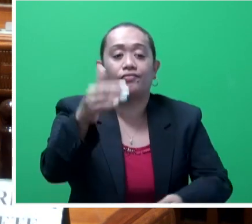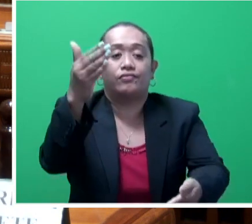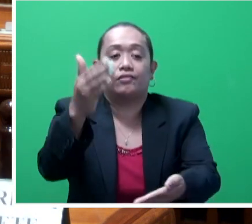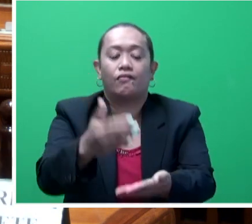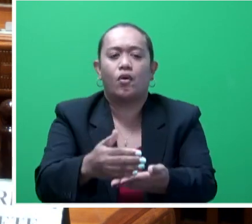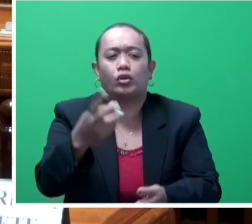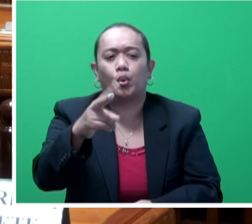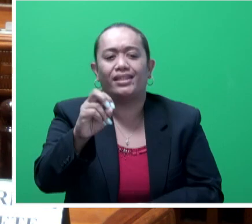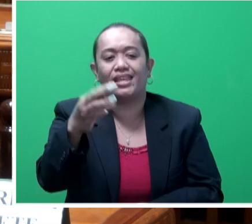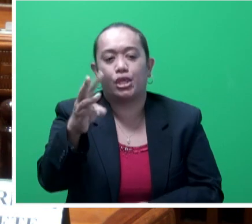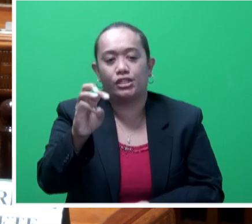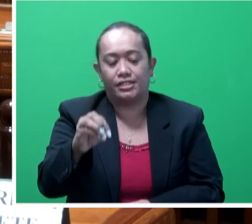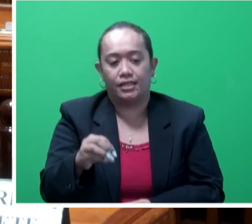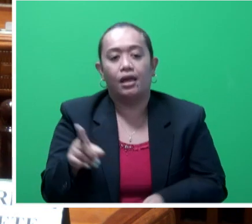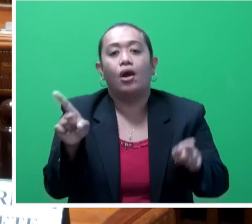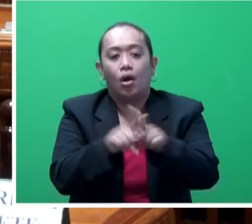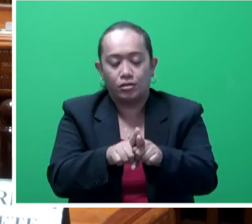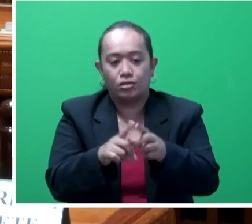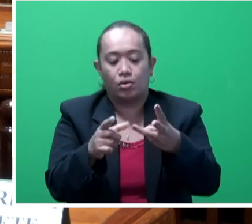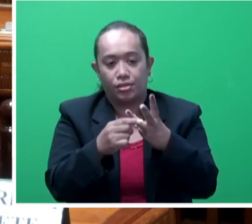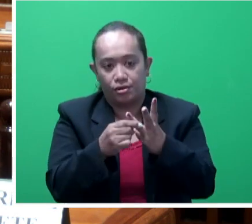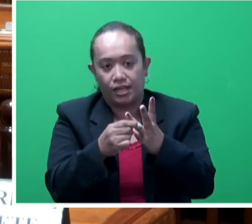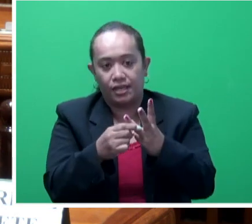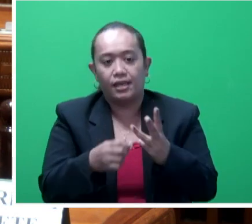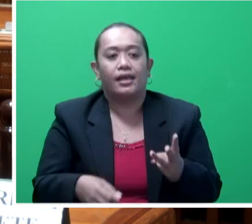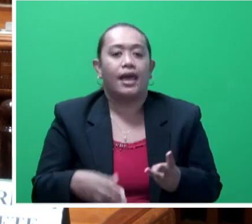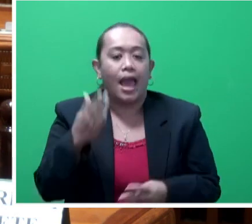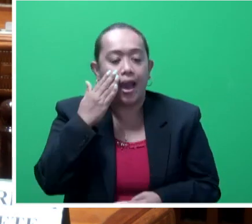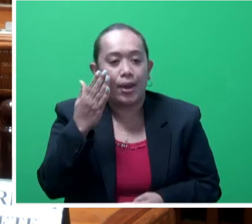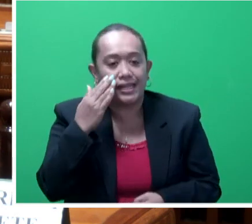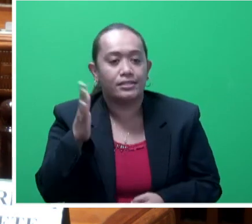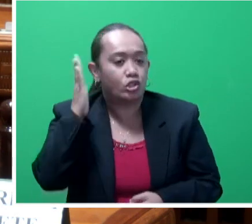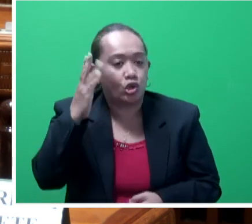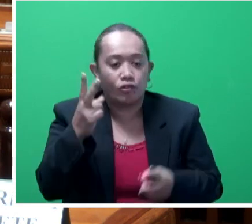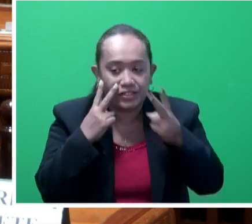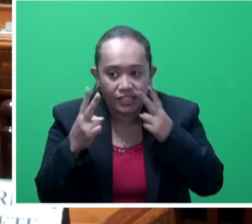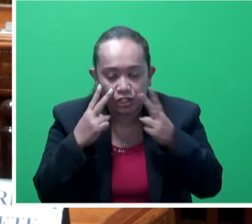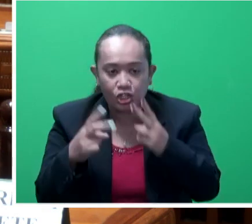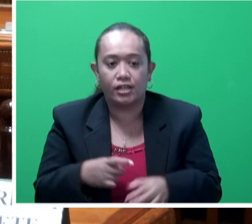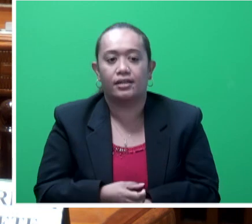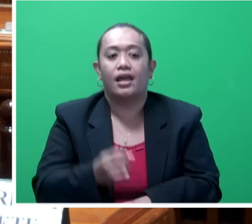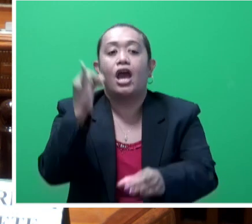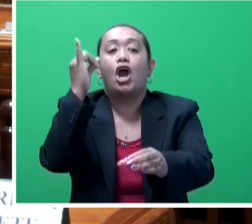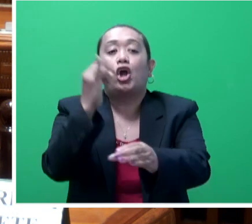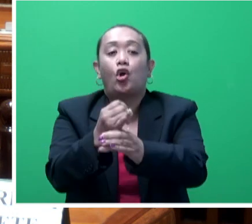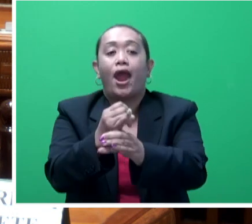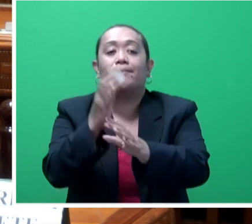engagement. This is through the school visitations, the Crime Stoppers program, school